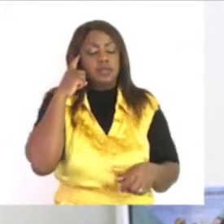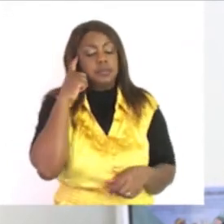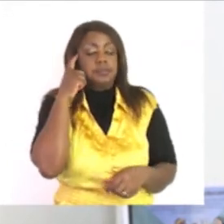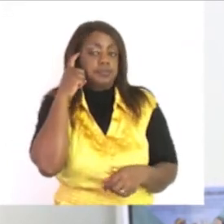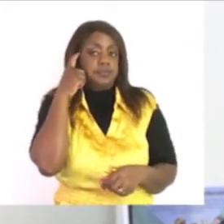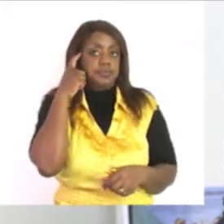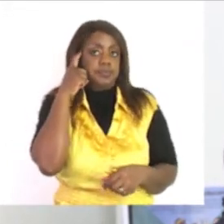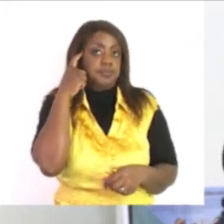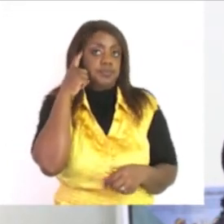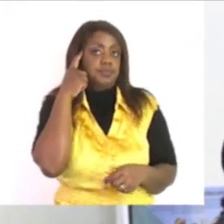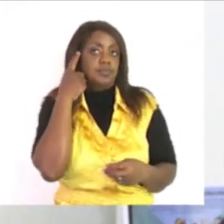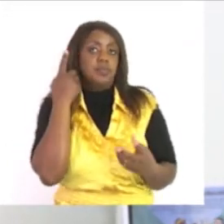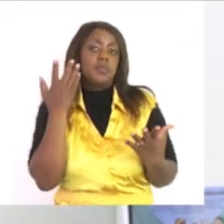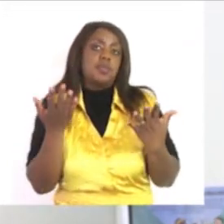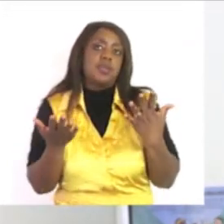acceptable.